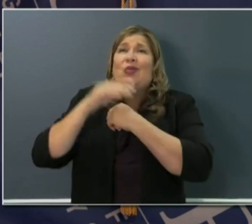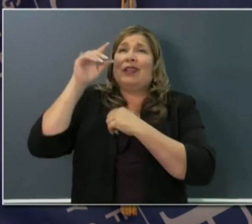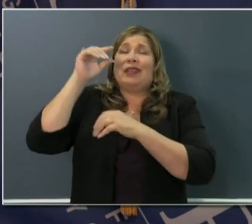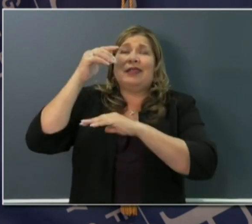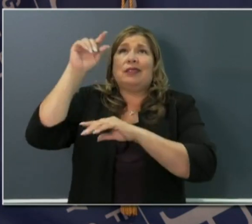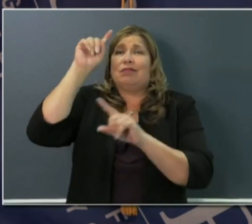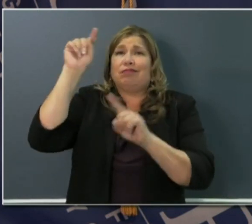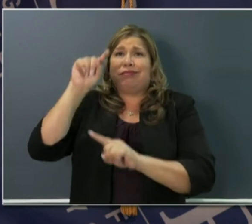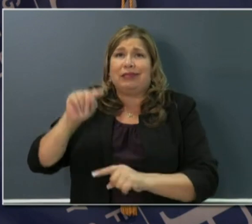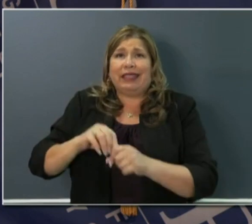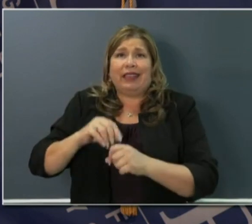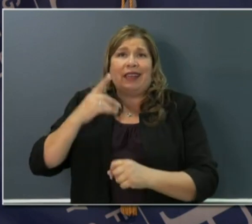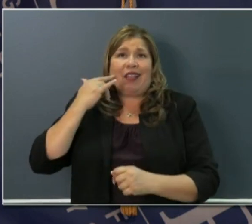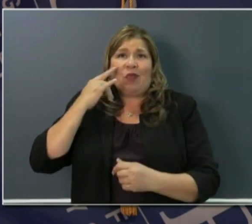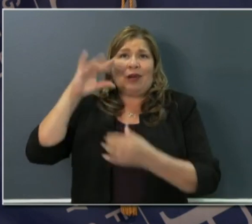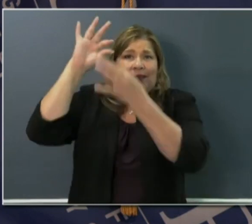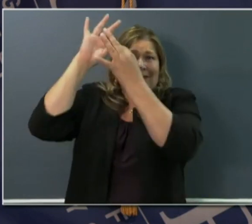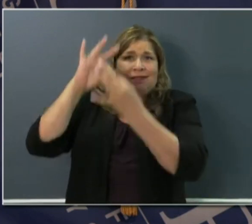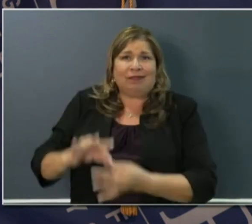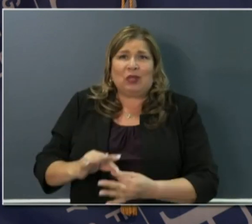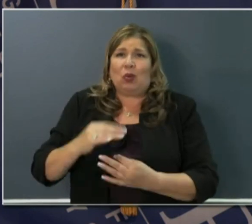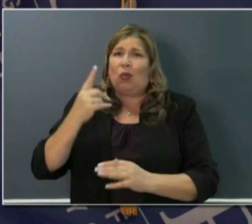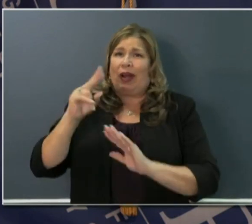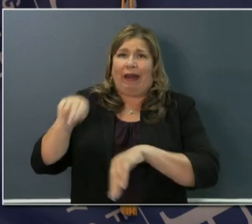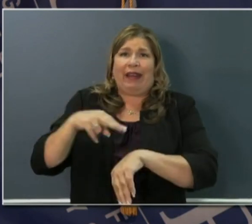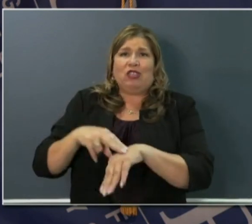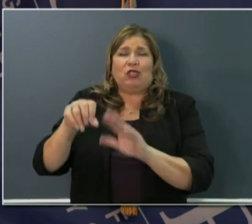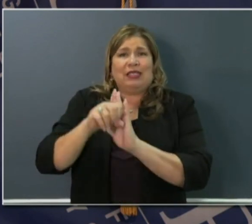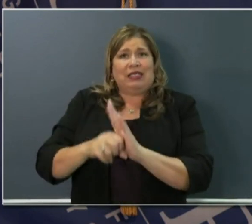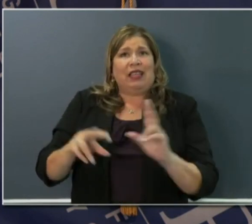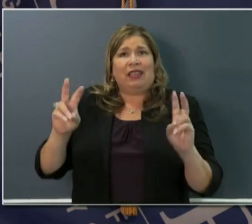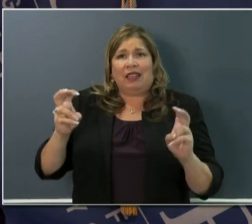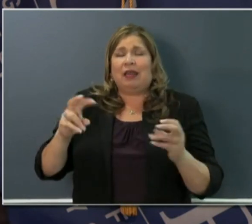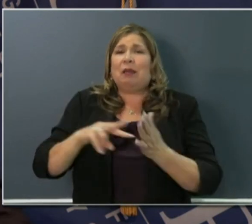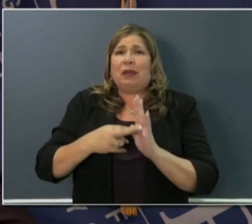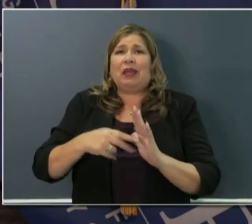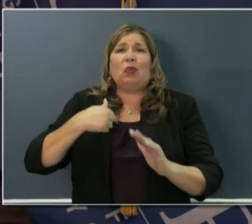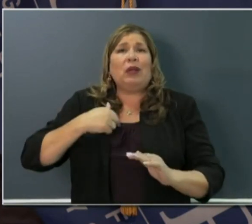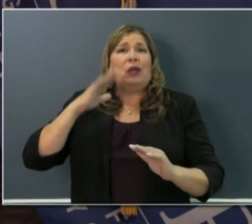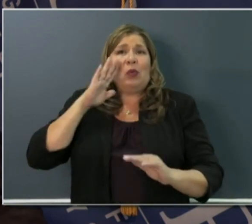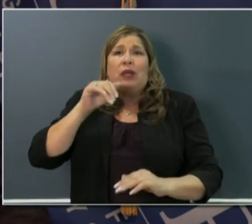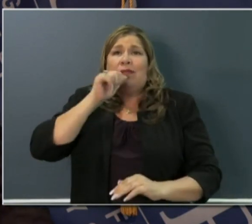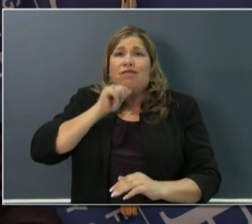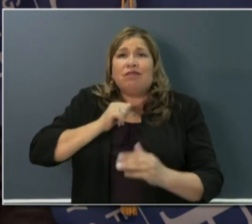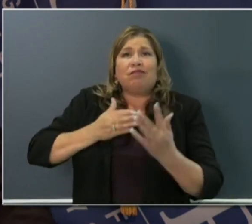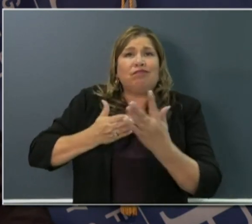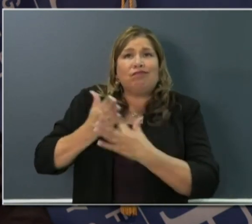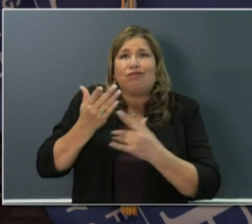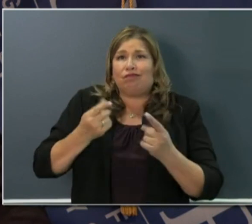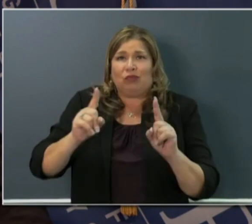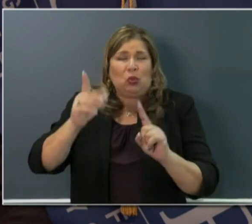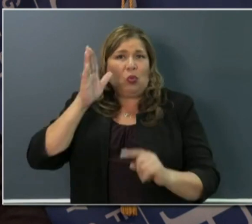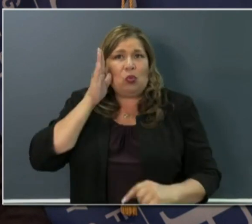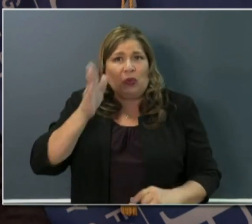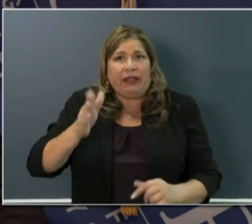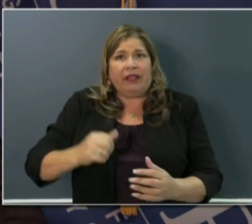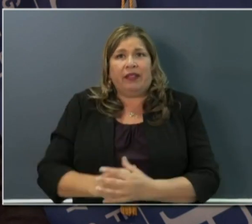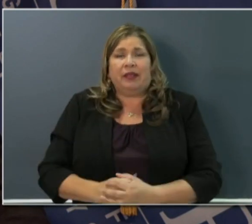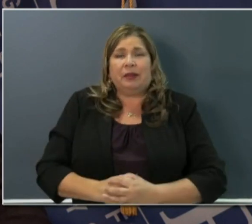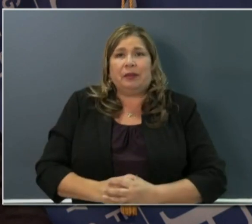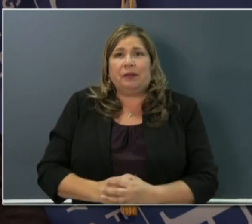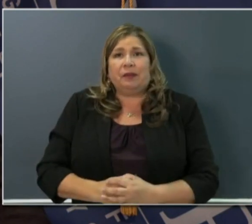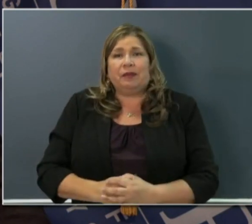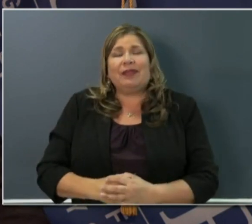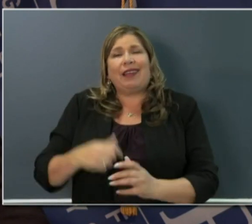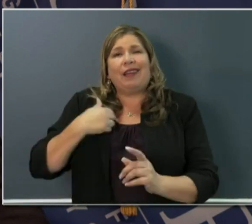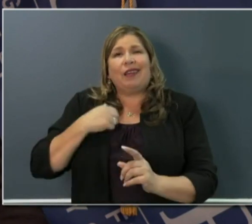words, and we're going to meet this moment. And so I say that to answer your concern or your question, subtext of